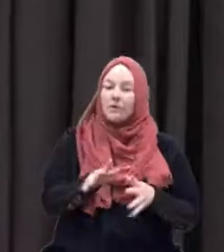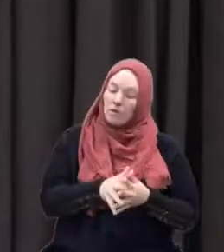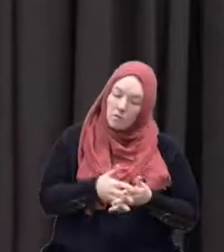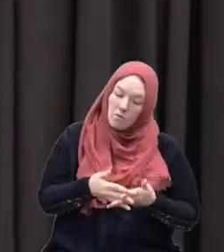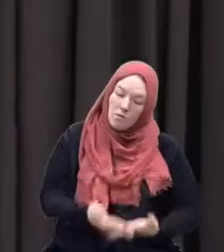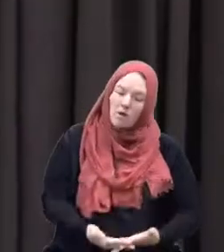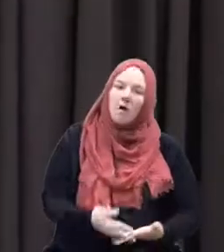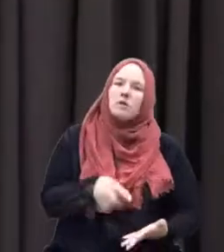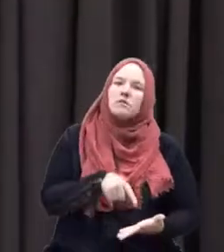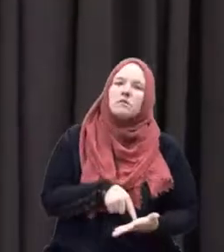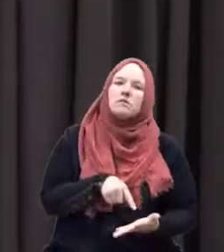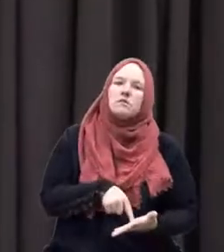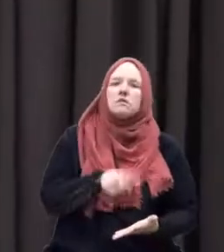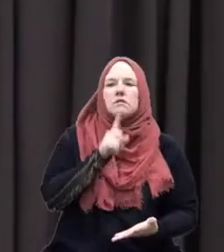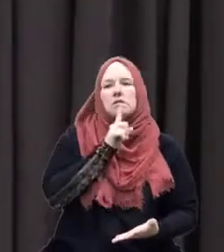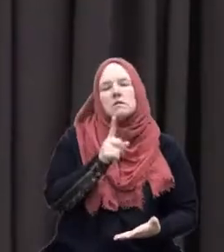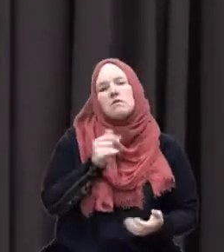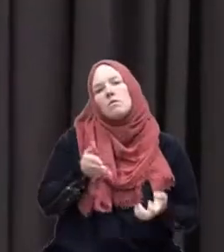us